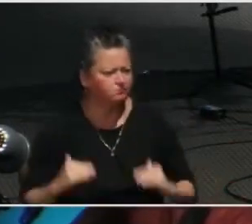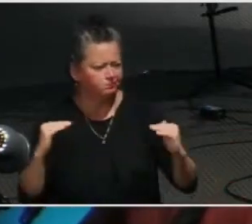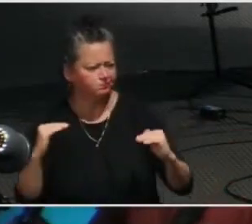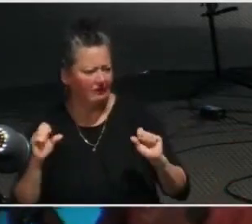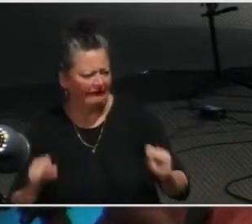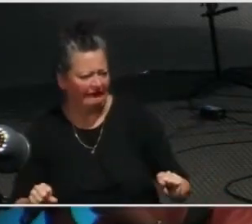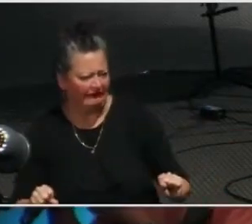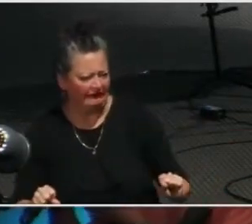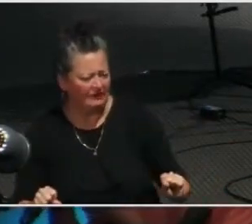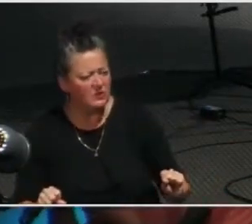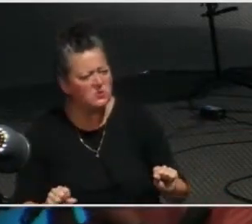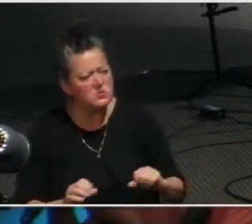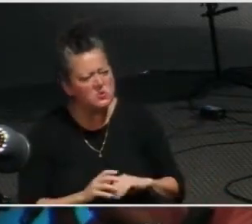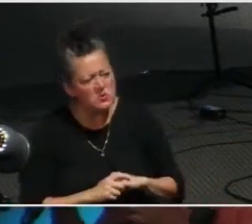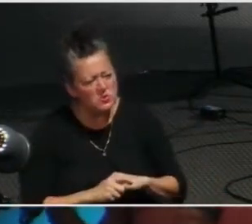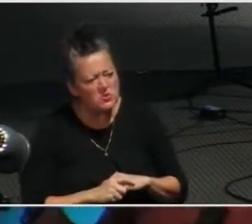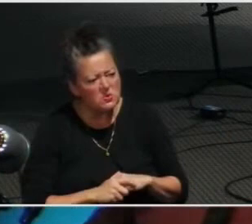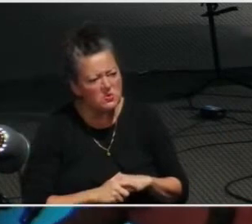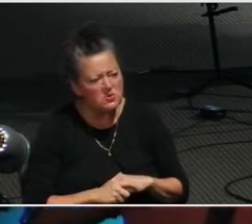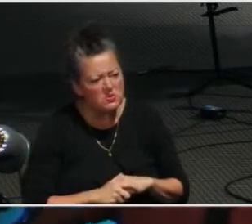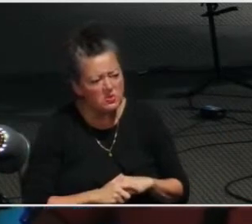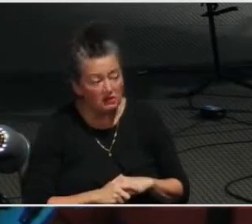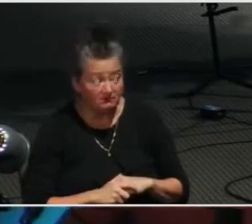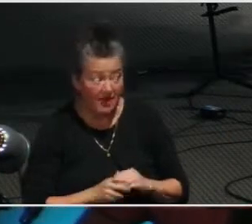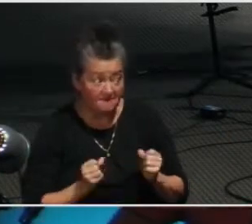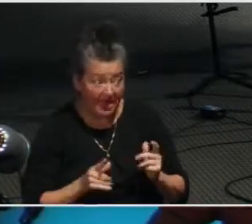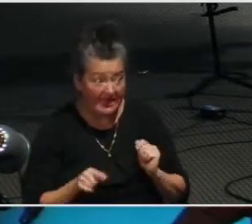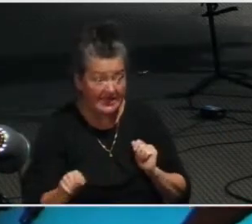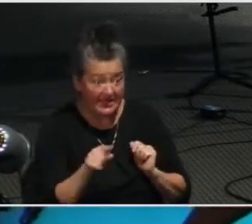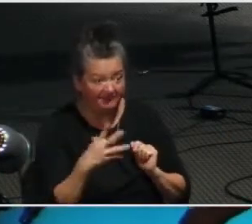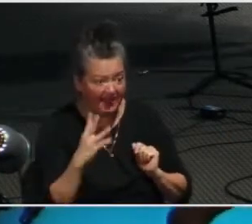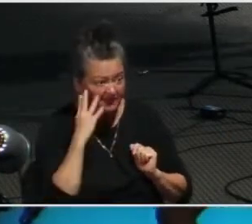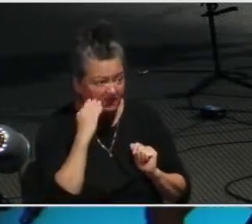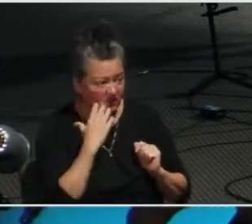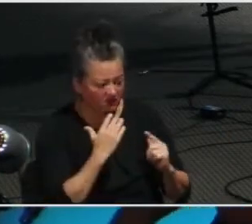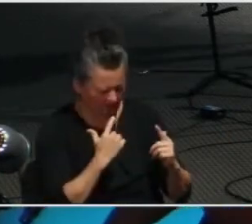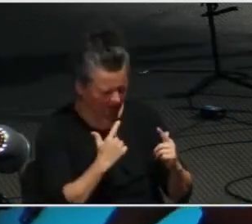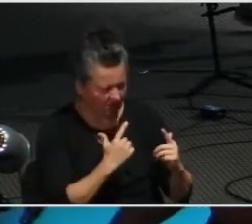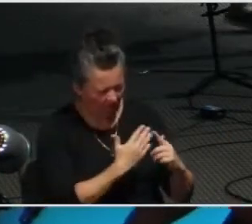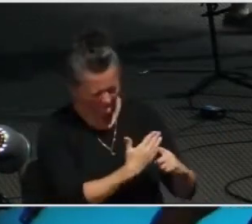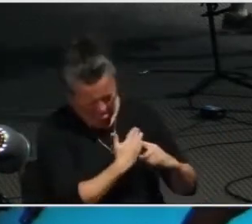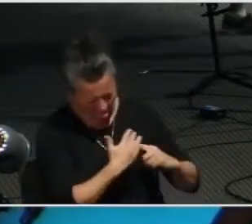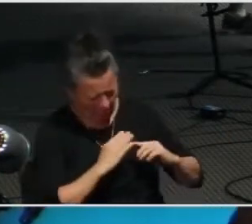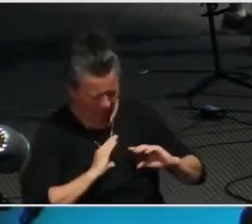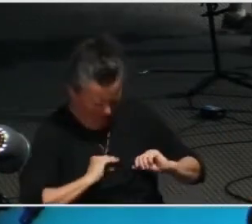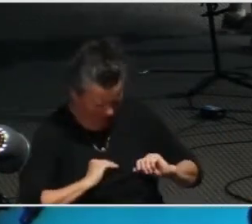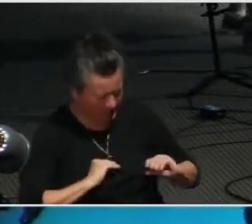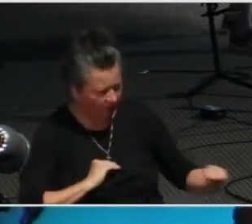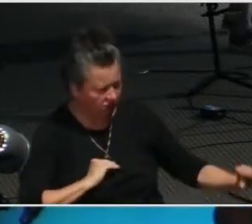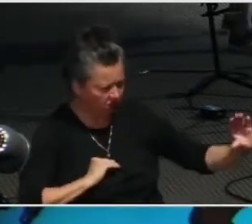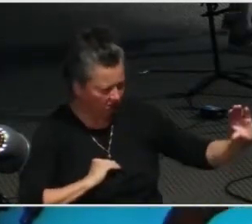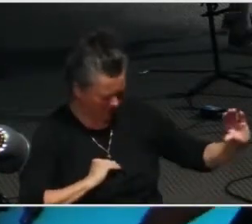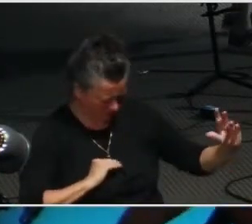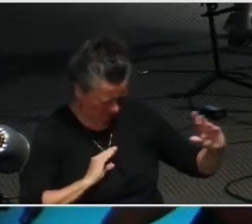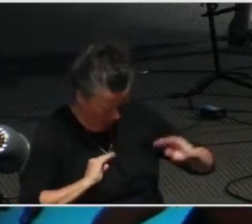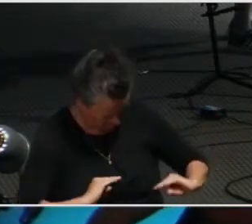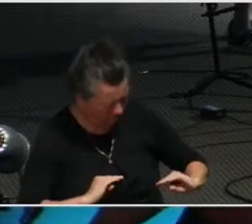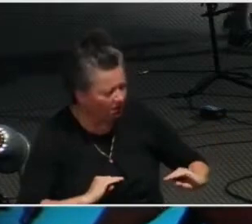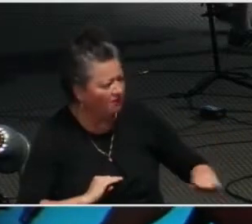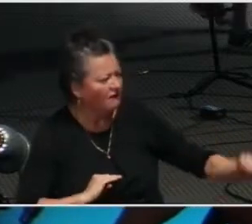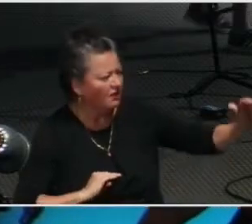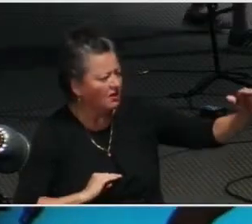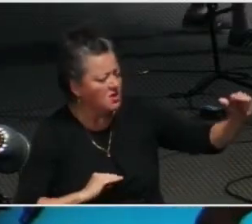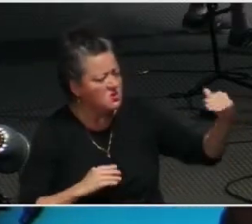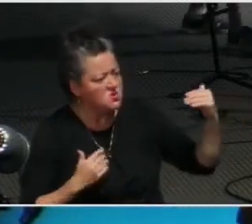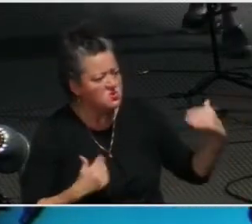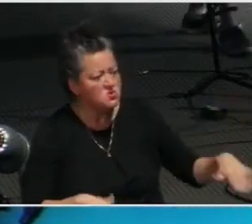Many here have been on the receiving end of that, Lord. And I pray for them, whether they've been oppressed at home or at work